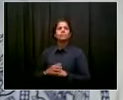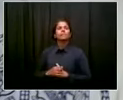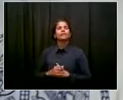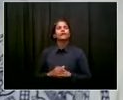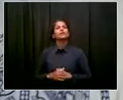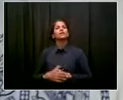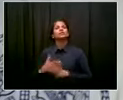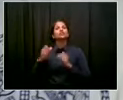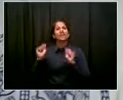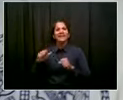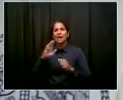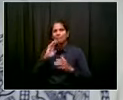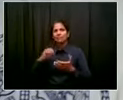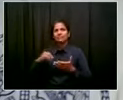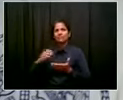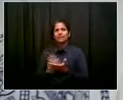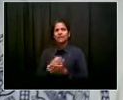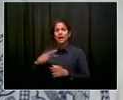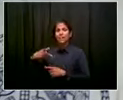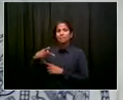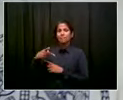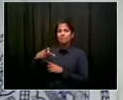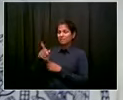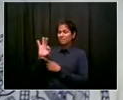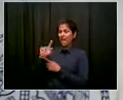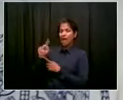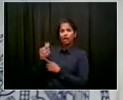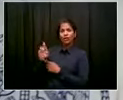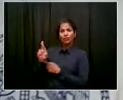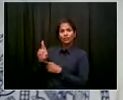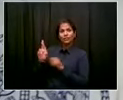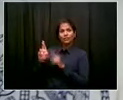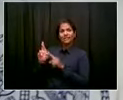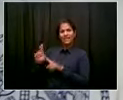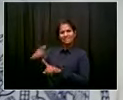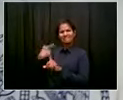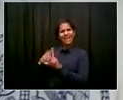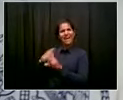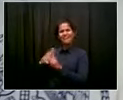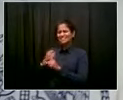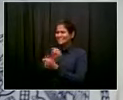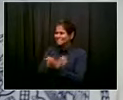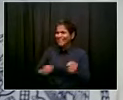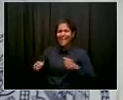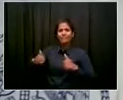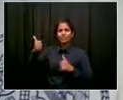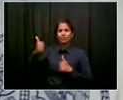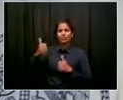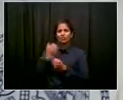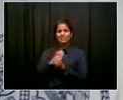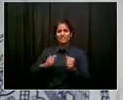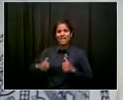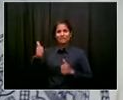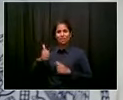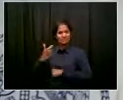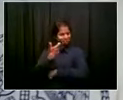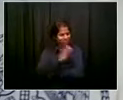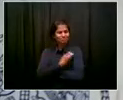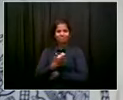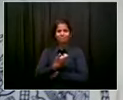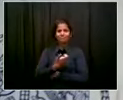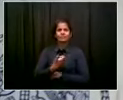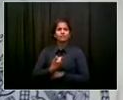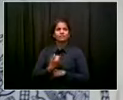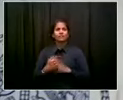to 17 we want our kids safe it's the number one thing we feel as parents here's a way to do it it's proven it's safe it's free it's